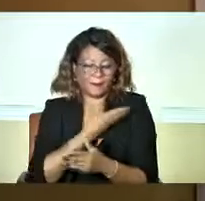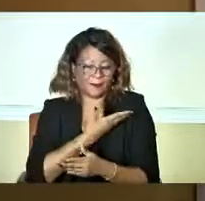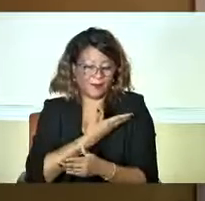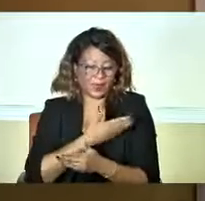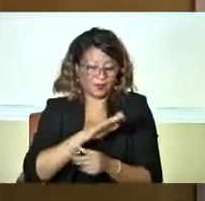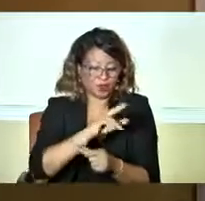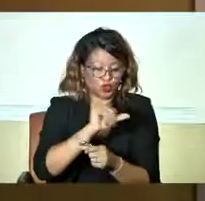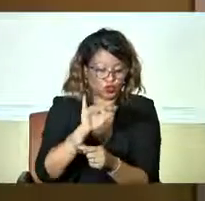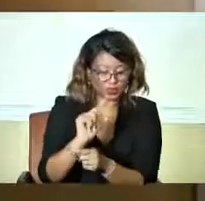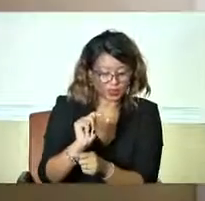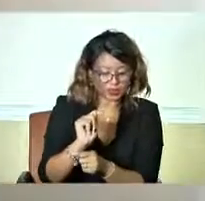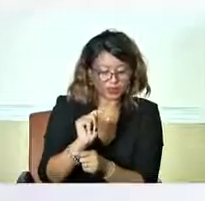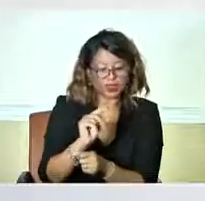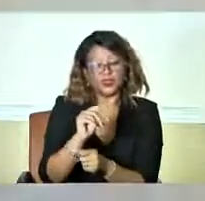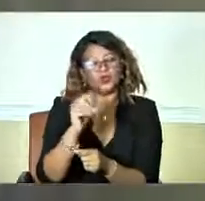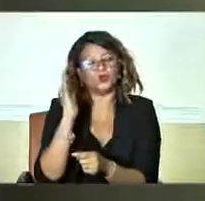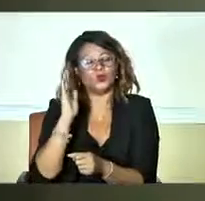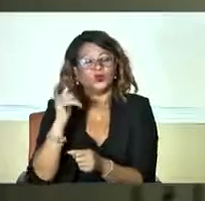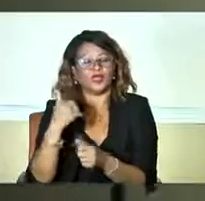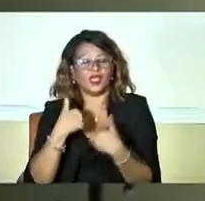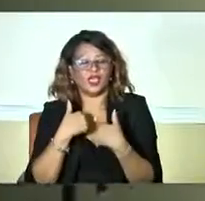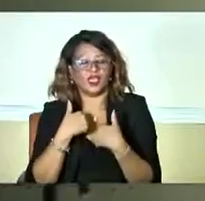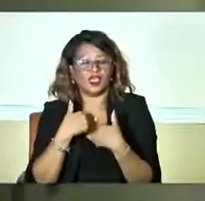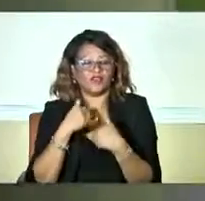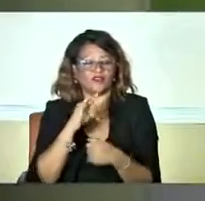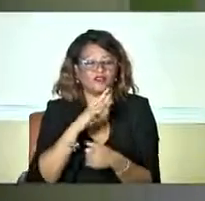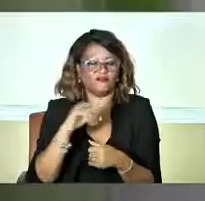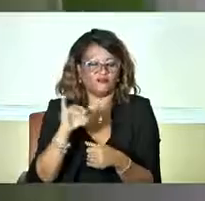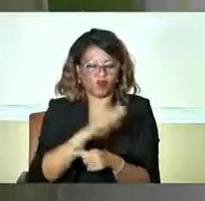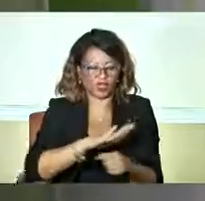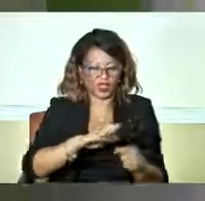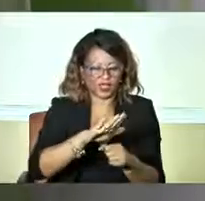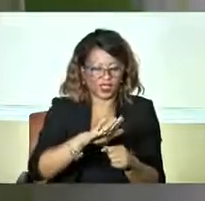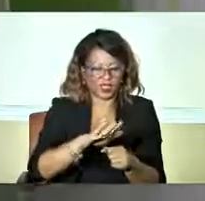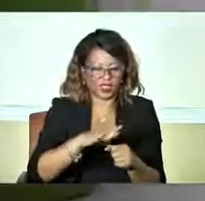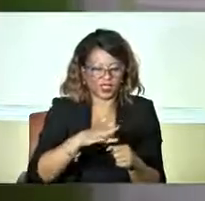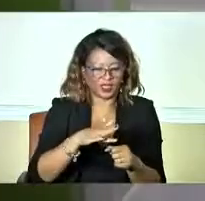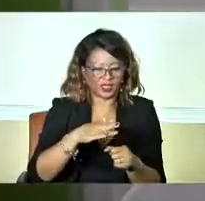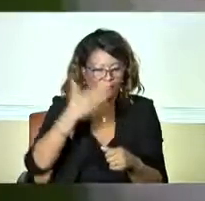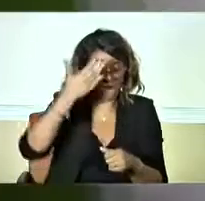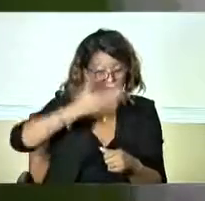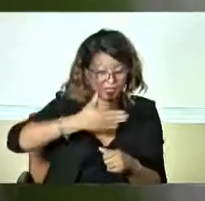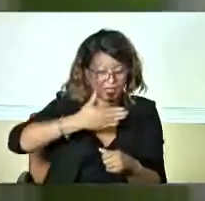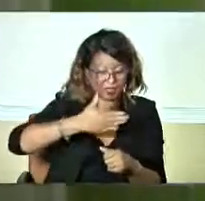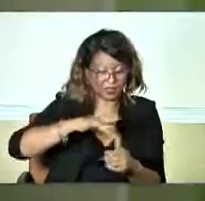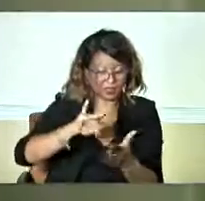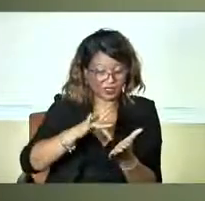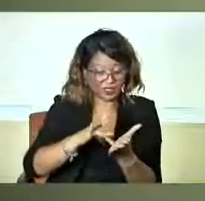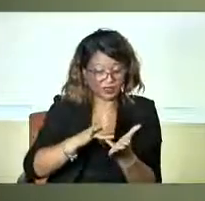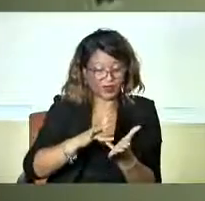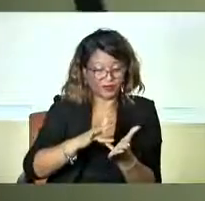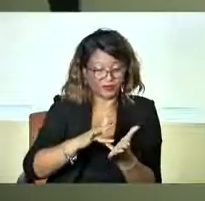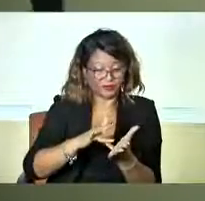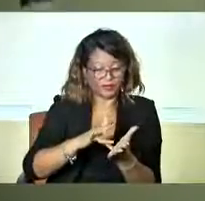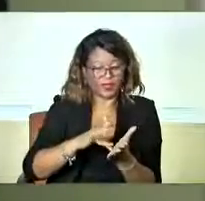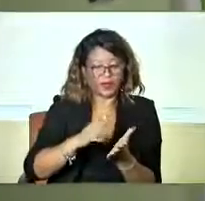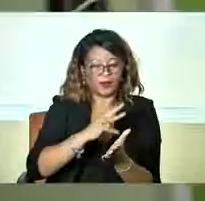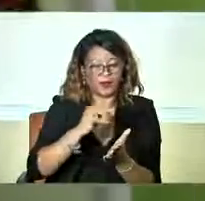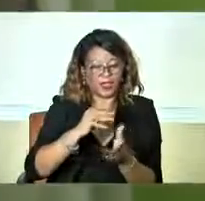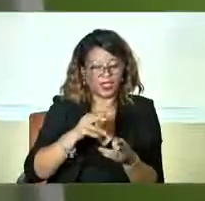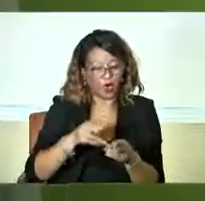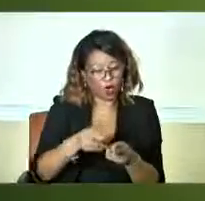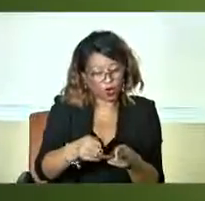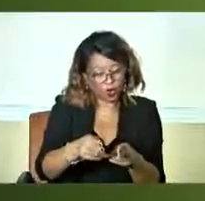unit, we will have the foyer area, the main entrance to our hospital, the main hall,